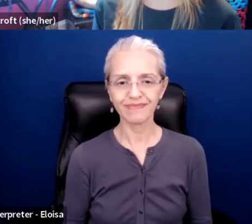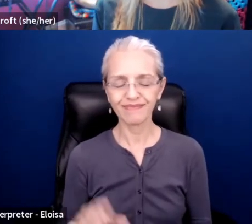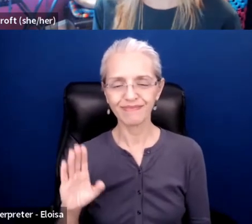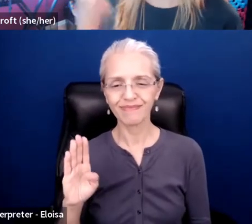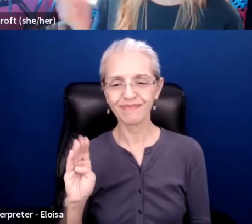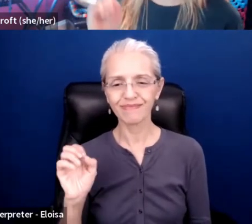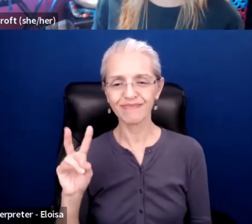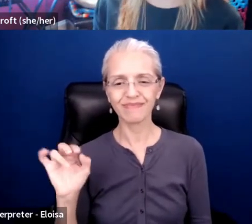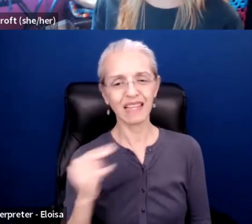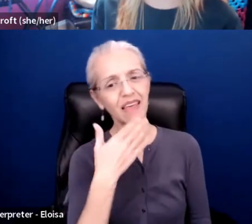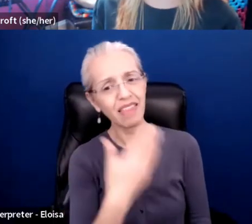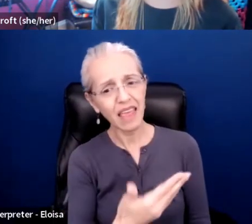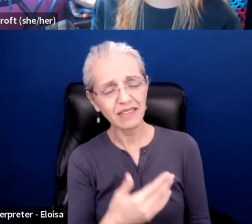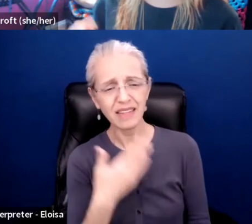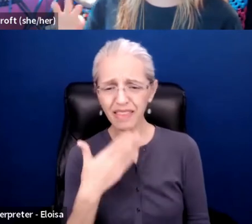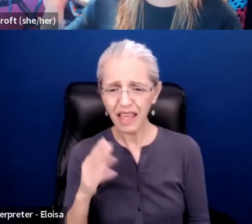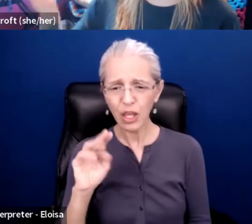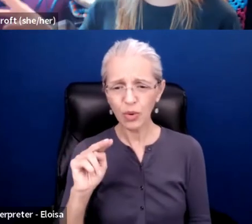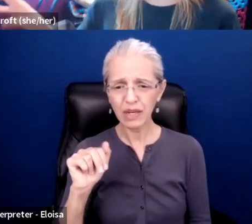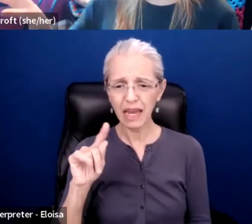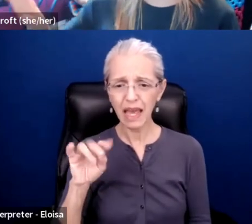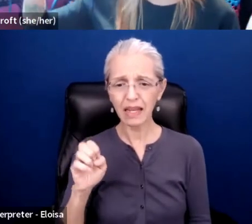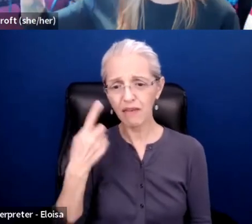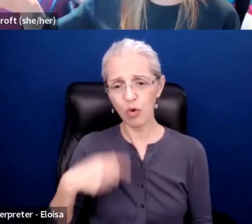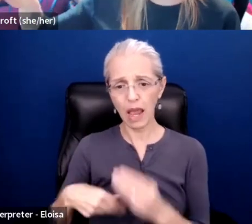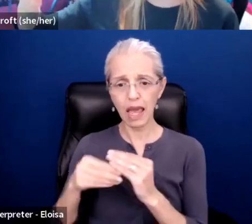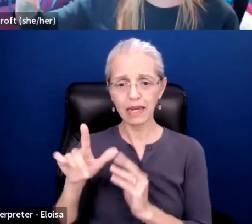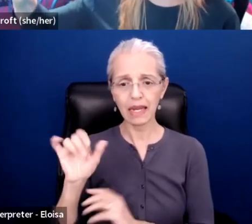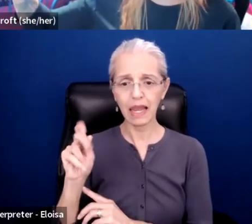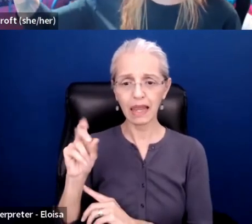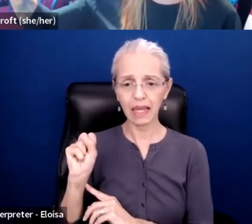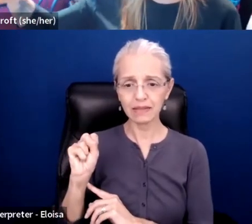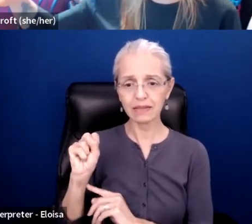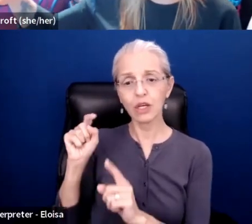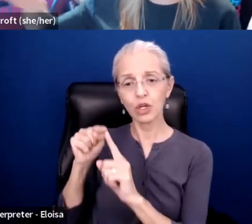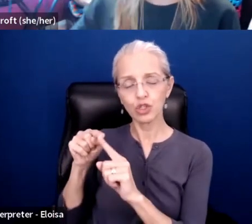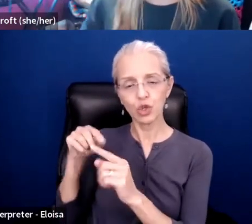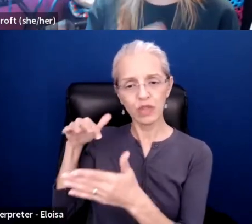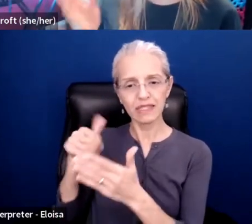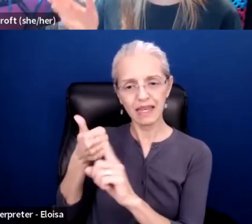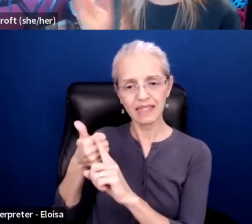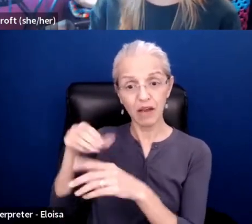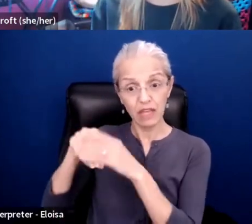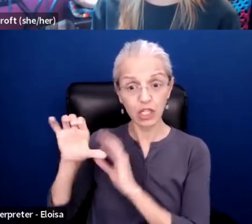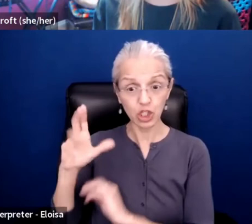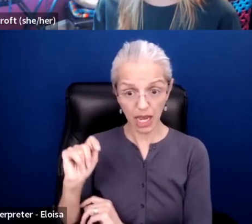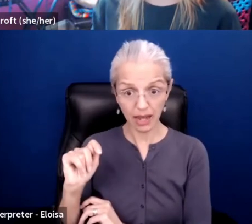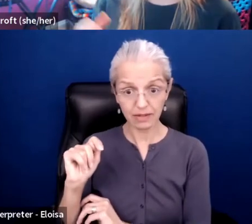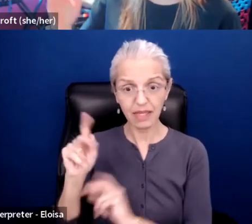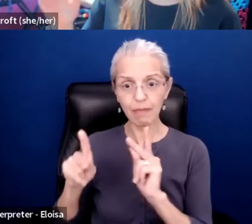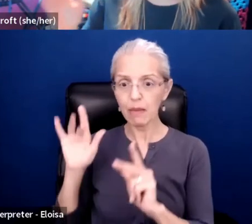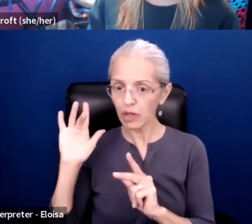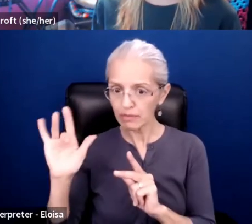Thanks. And thank you, Natalie, for putting links to the study itself into chat for folks who haven't